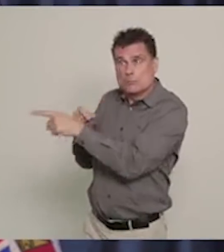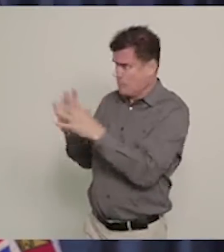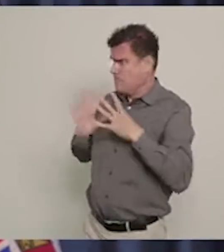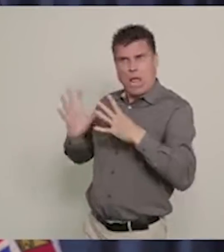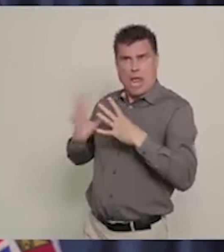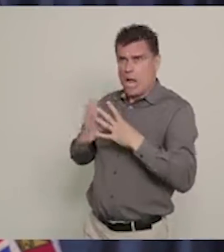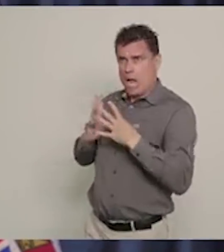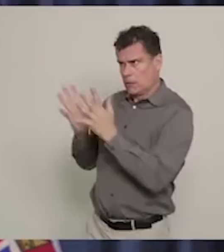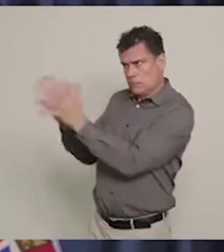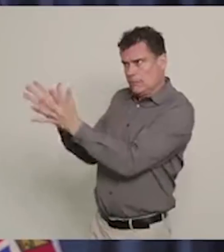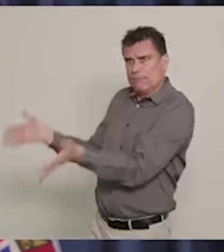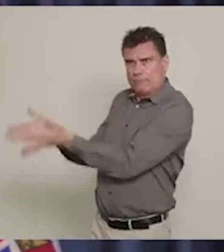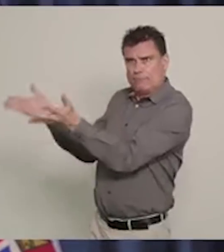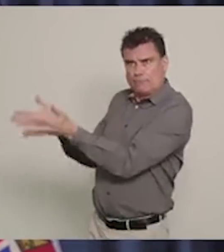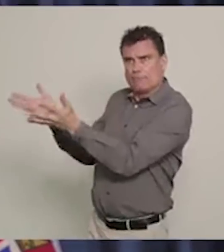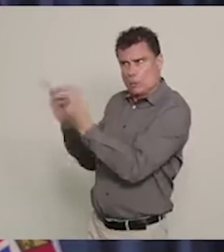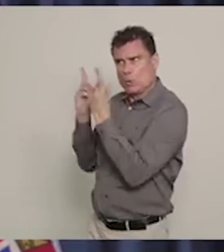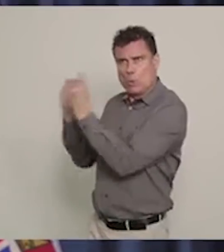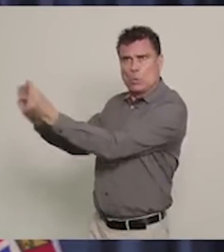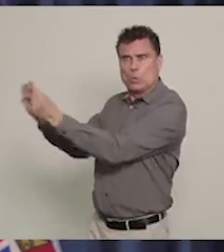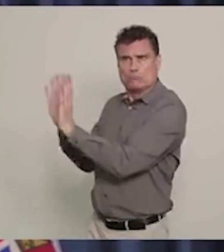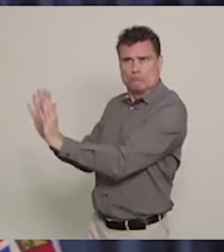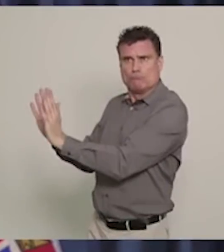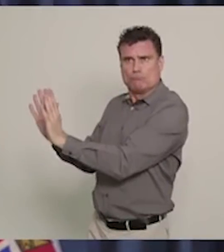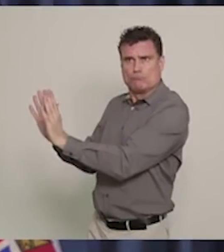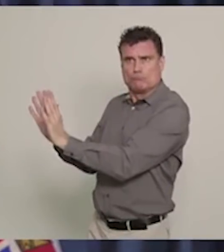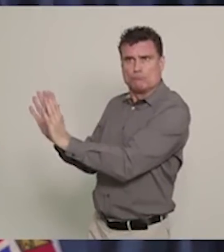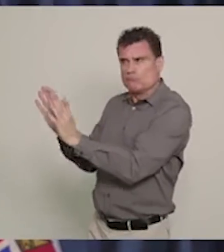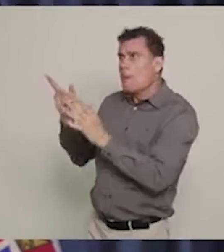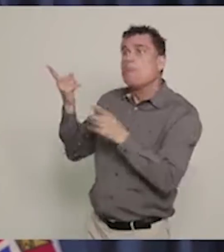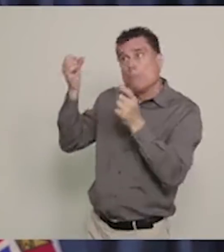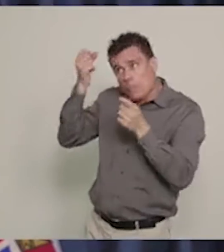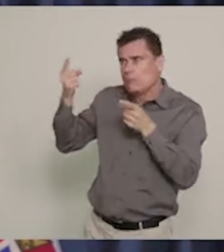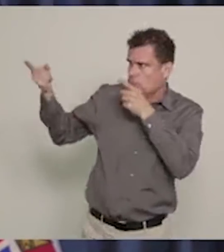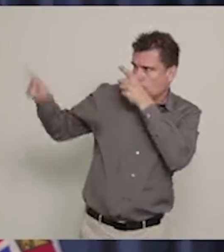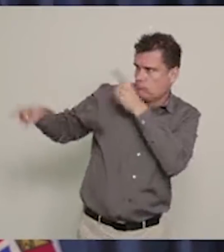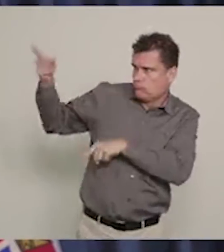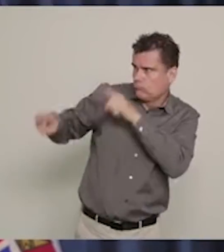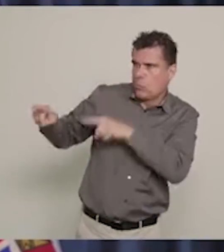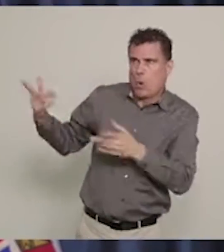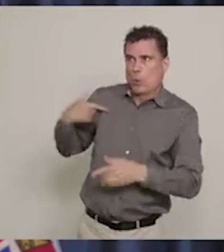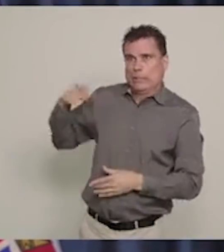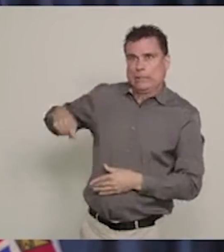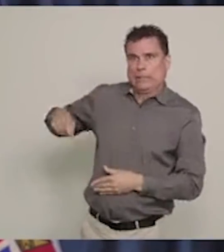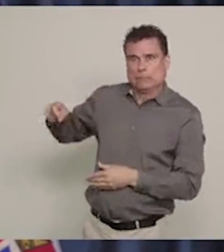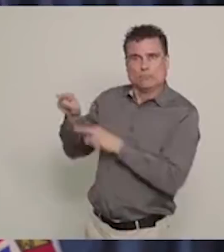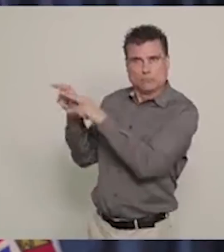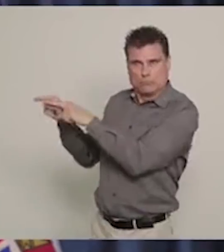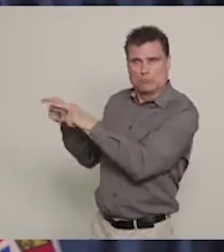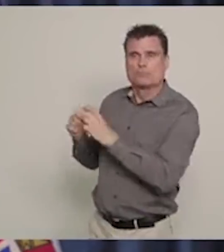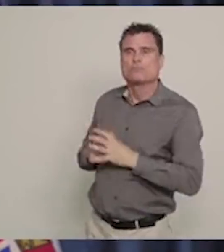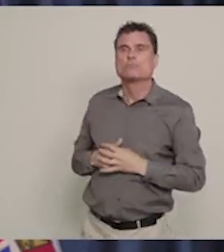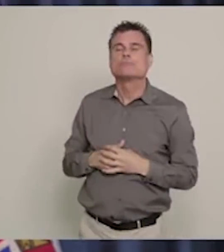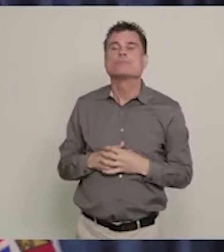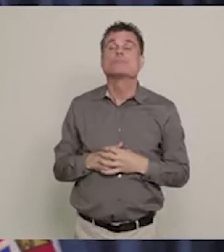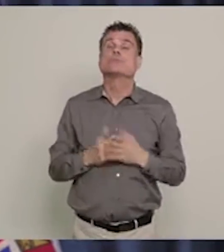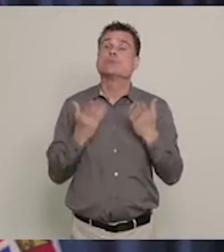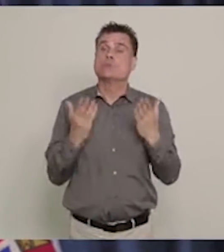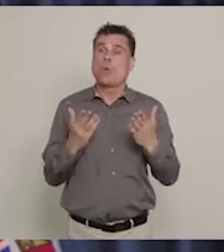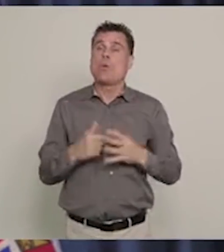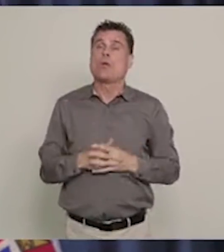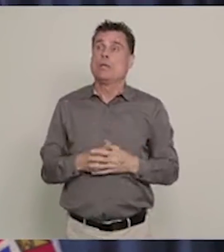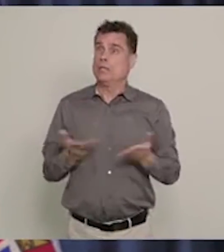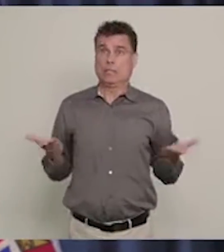in the fact that people are focusing on people, as they should. That's not always the case in daily life here in